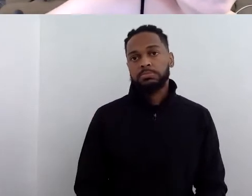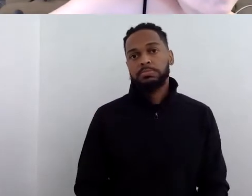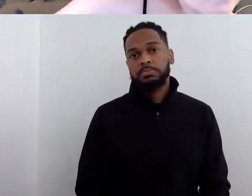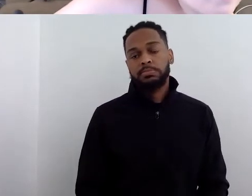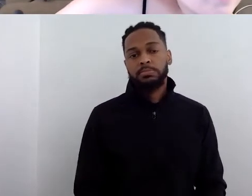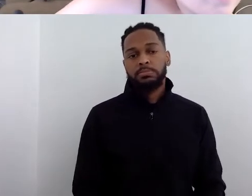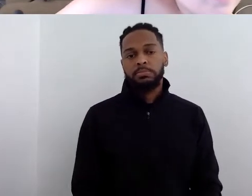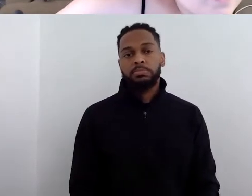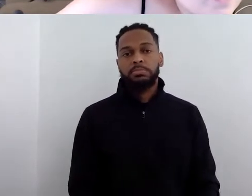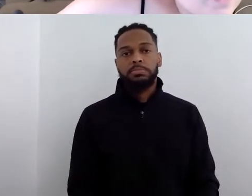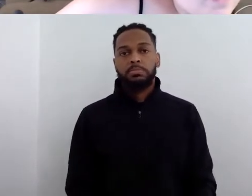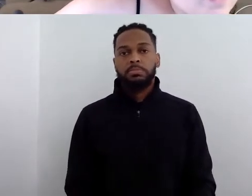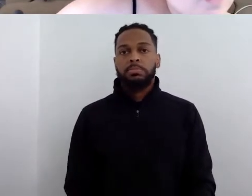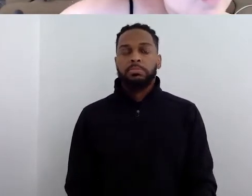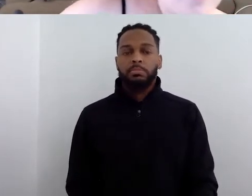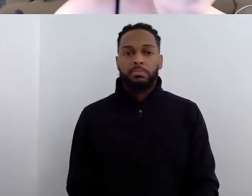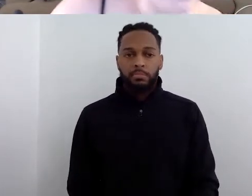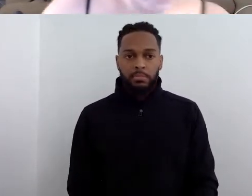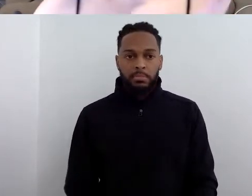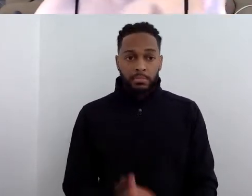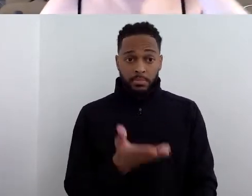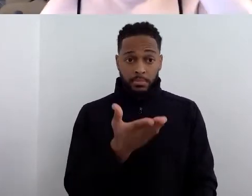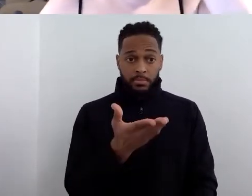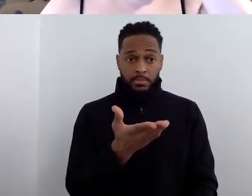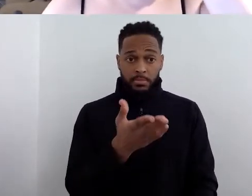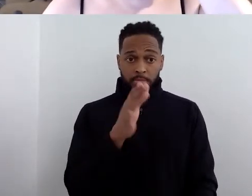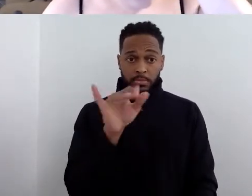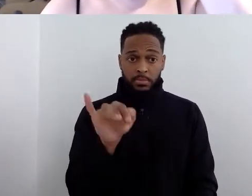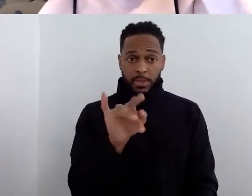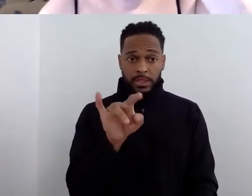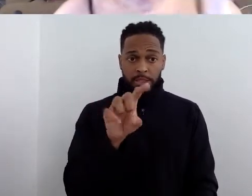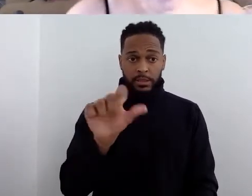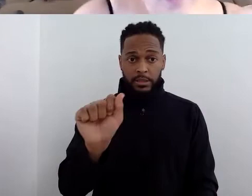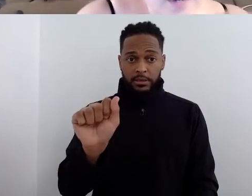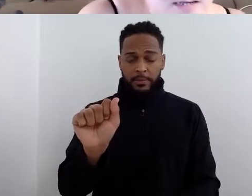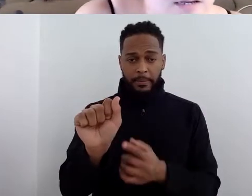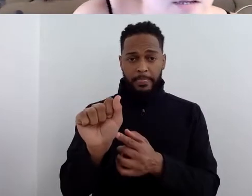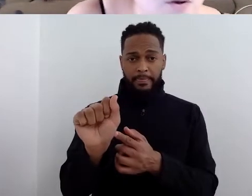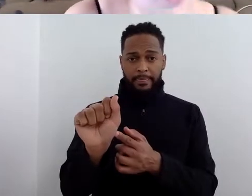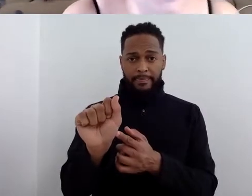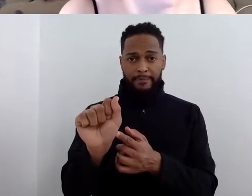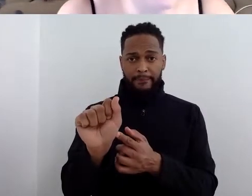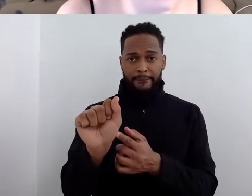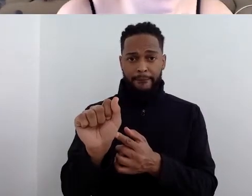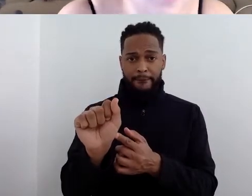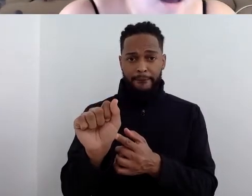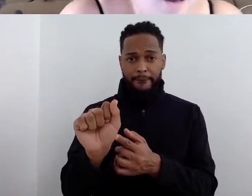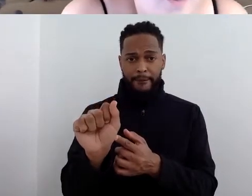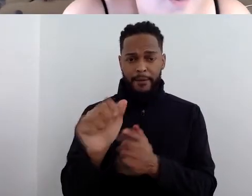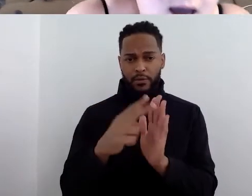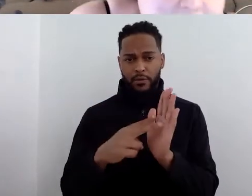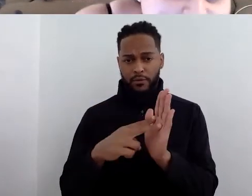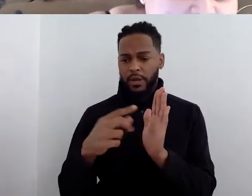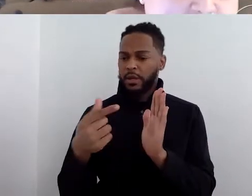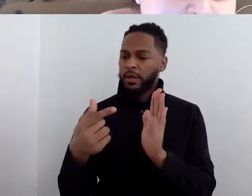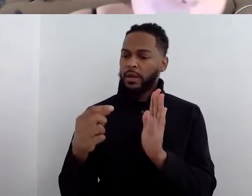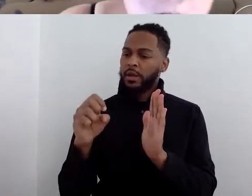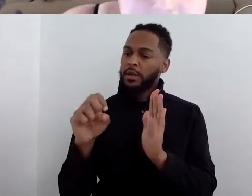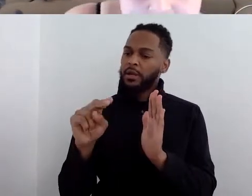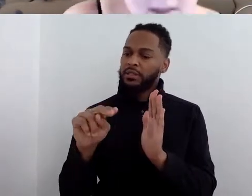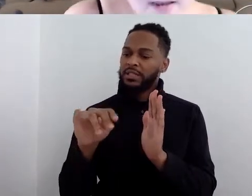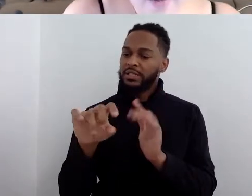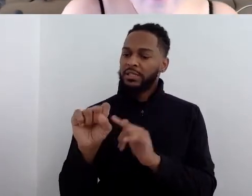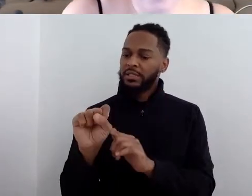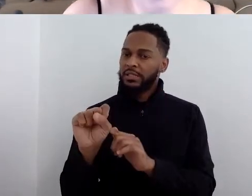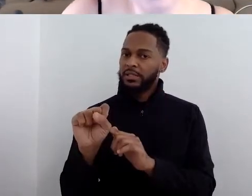No. Got it, Jessica. No, I was just gonna read Dennis's question. So he says, I'm Dennis from